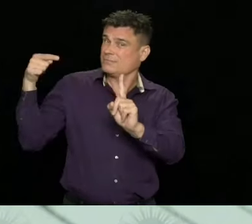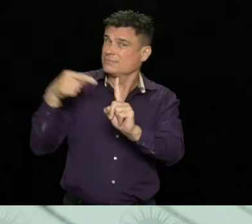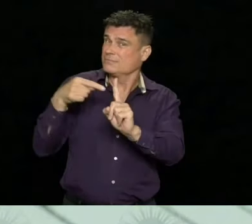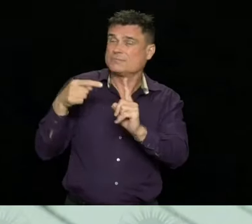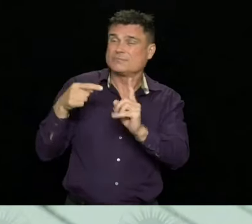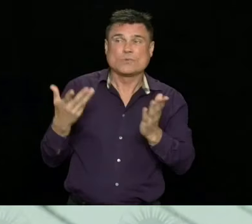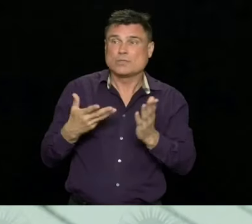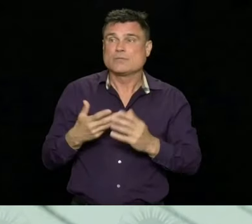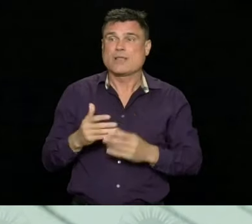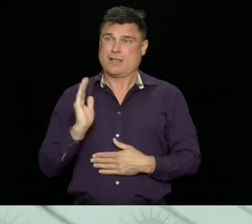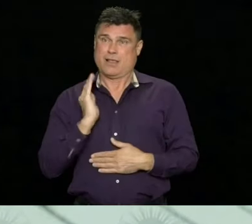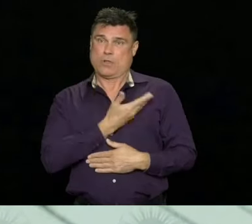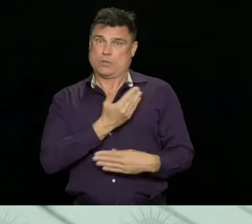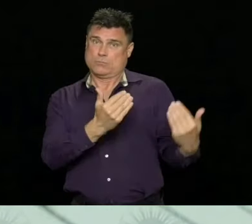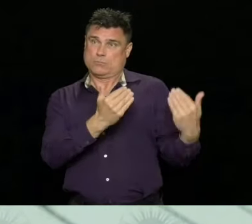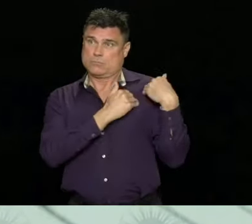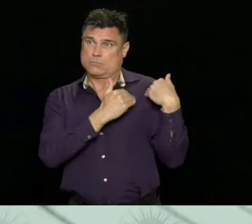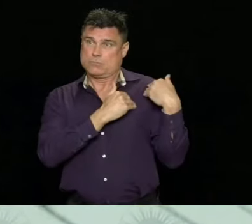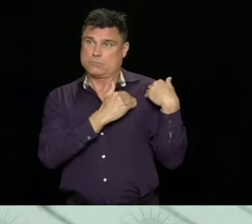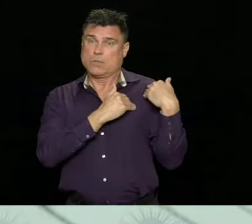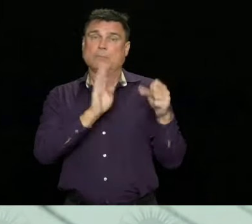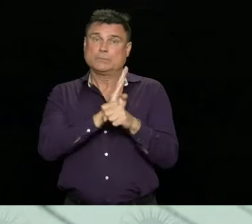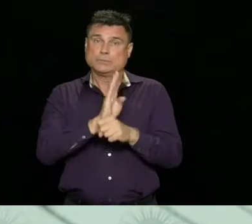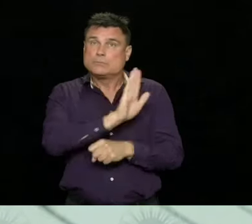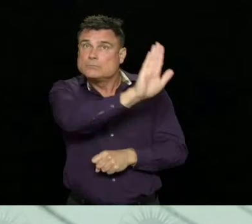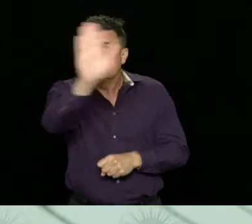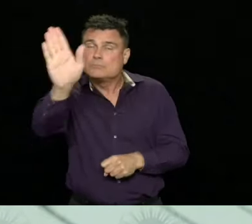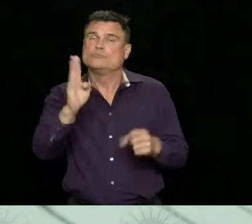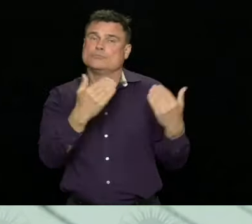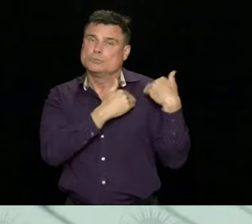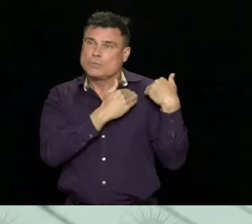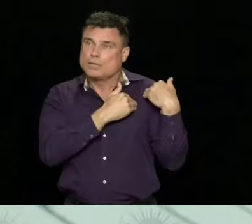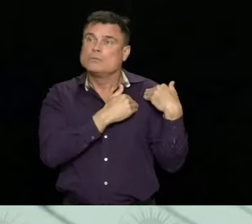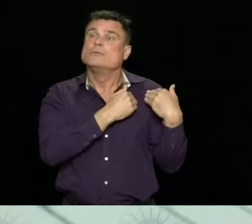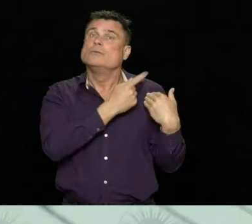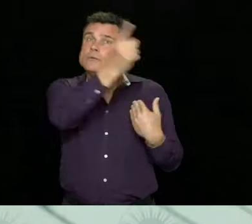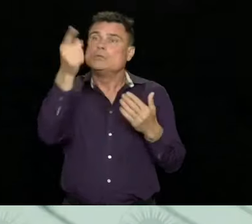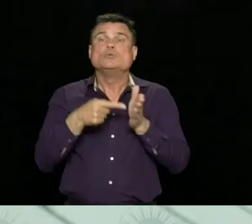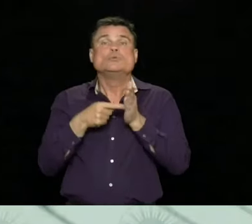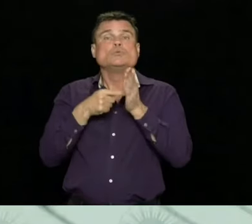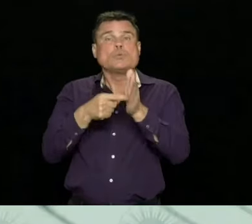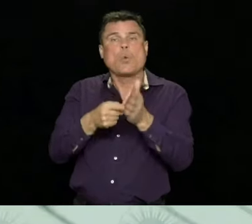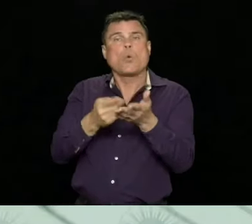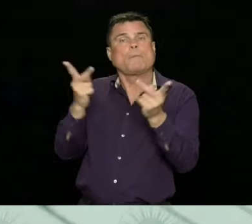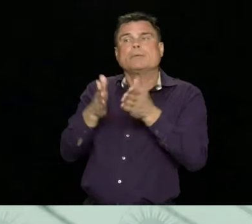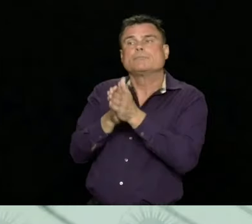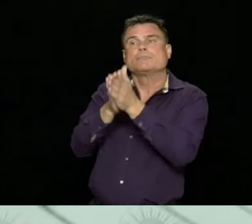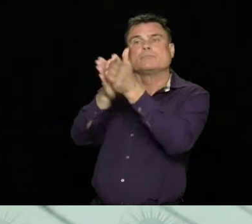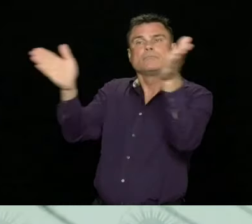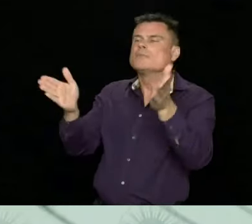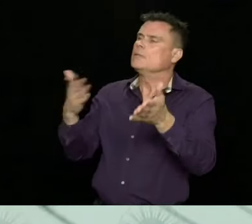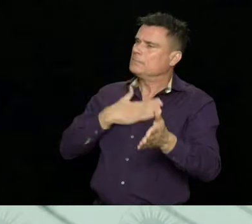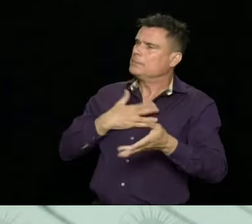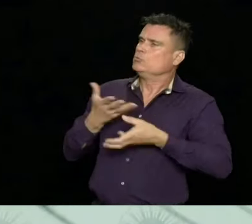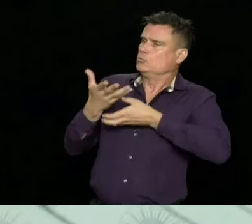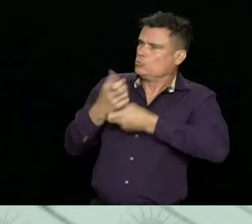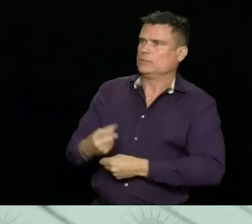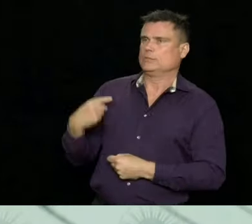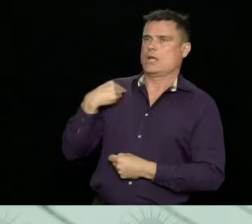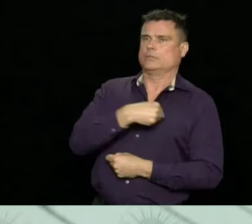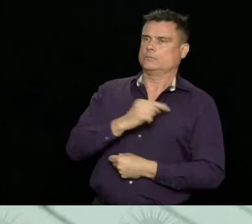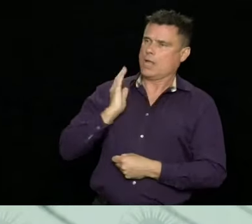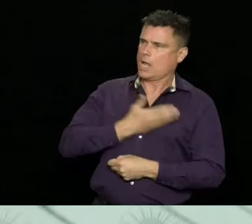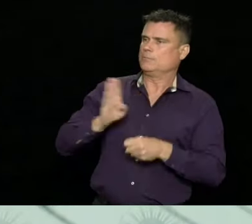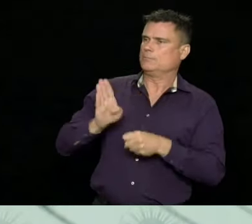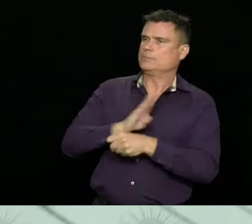confidence of the public, their patrons, who will be patronizing their businesses. If they don't win their confidence, they will not